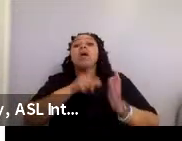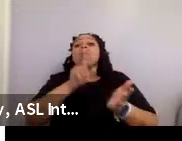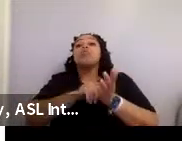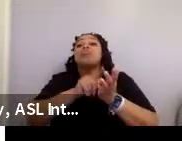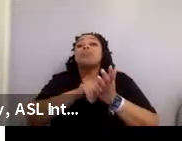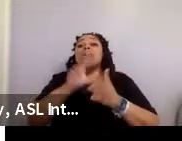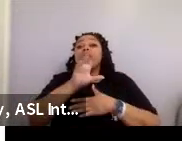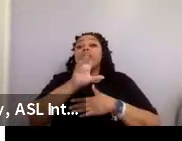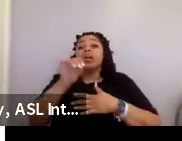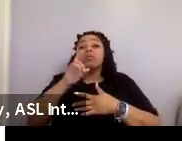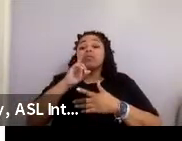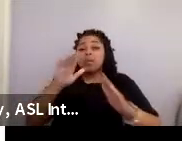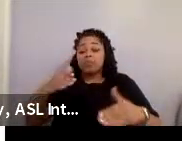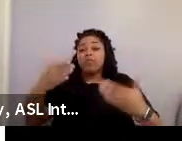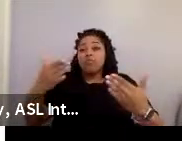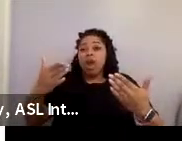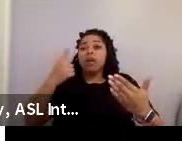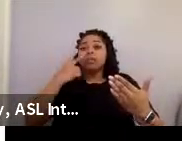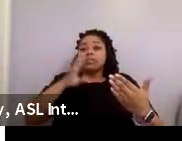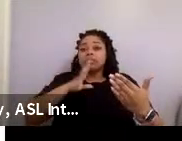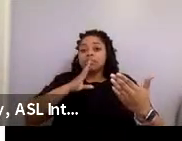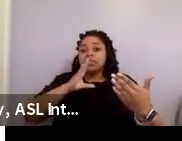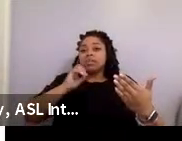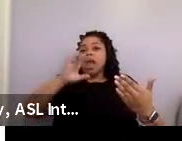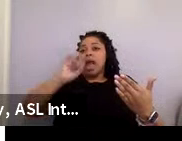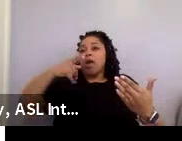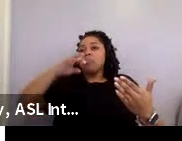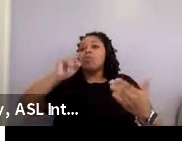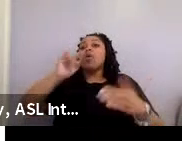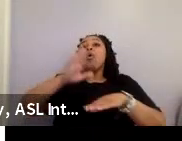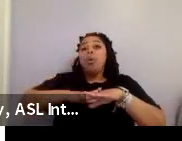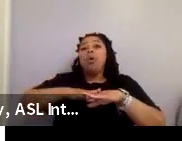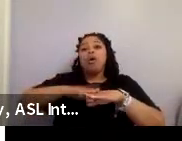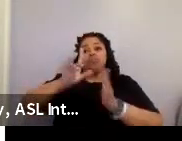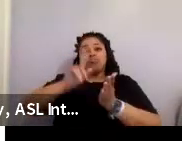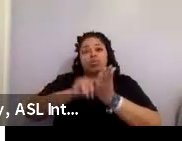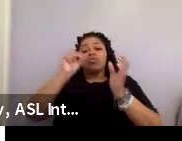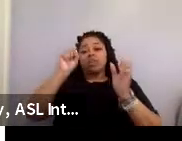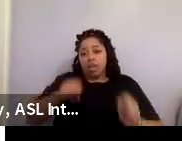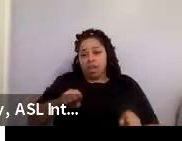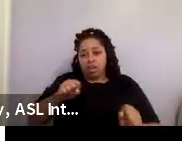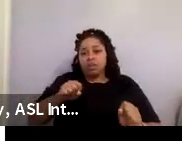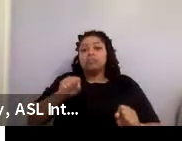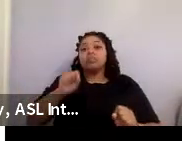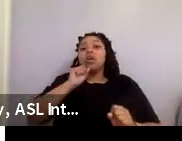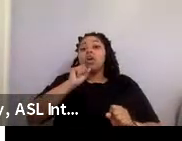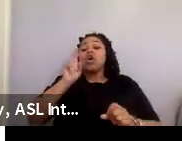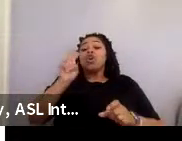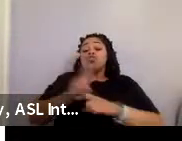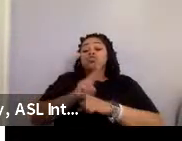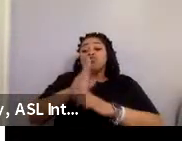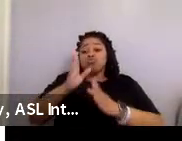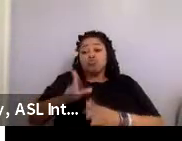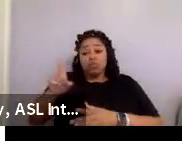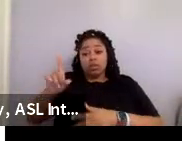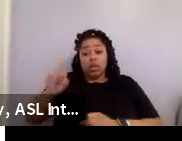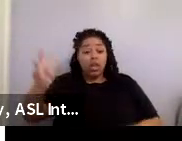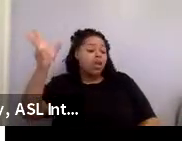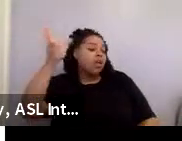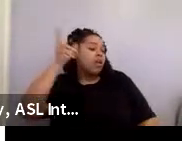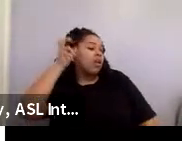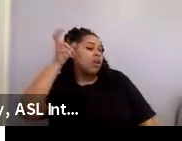manufacturer can provide speech output on the printer. A user at the printer would then be able to hear